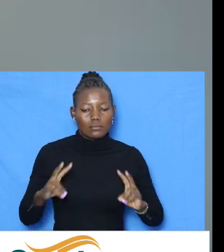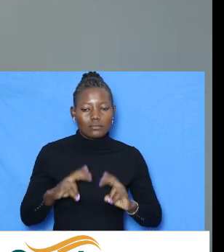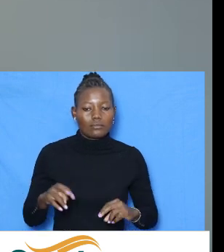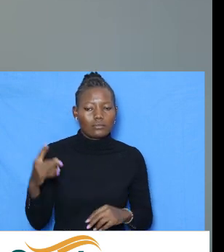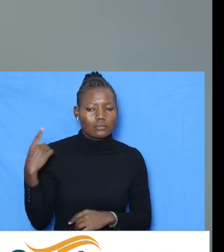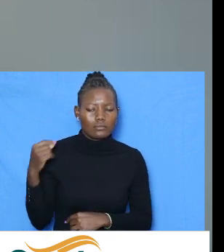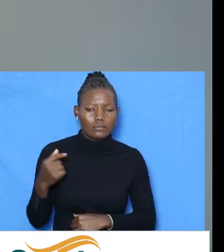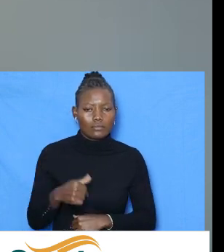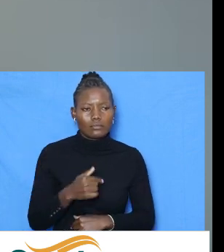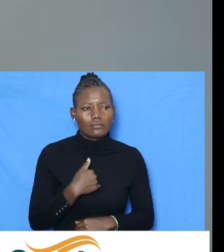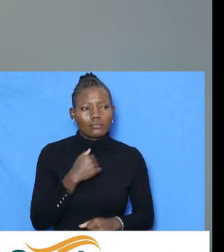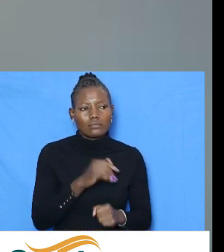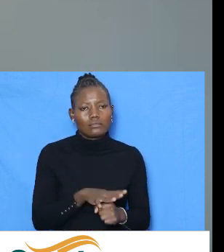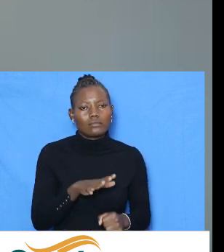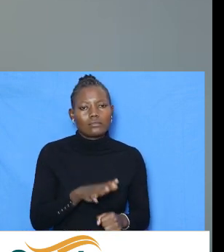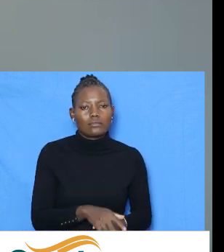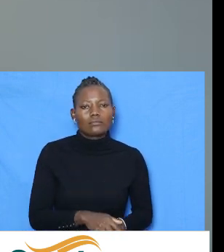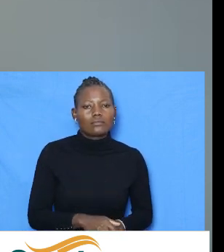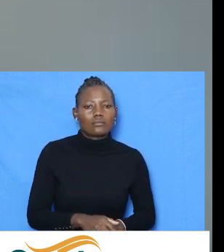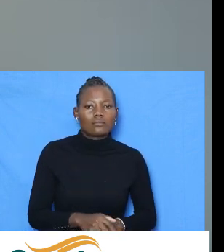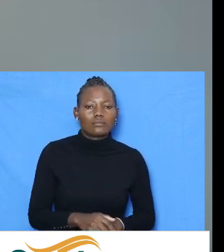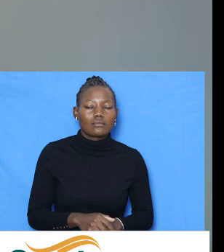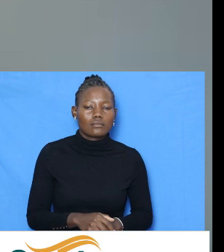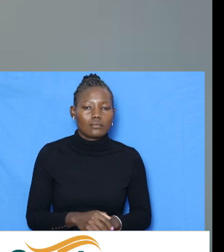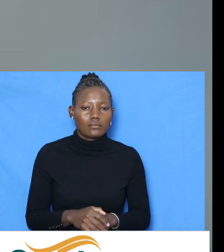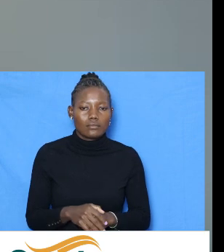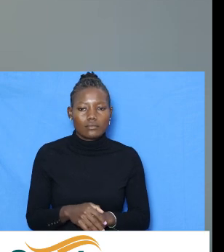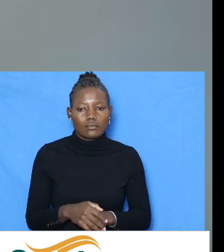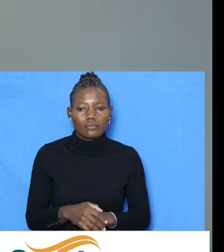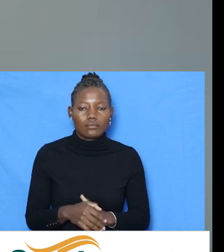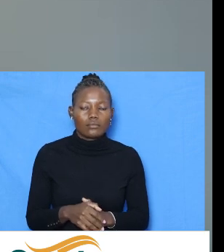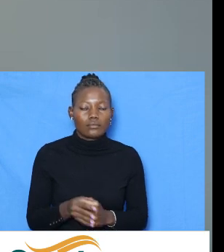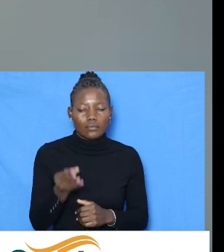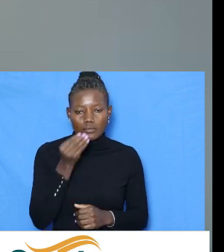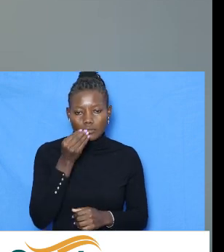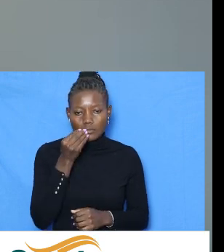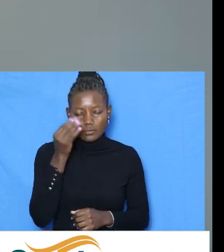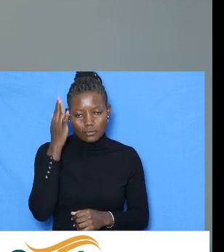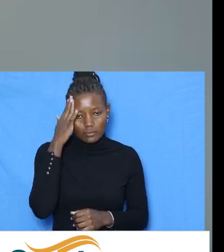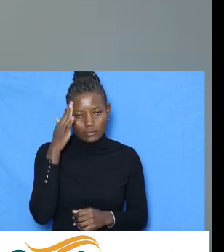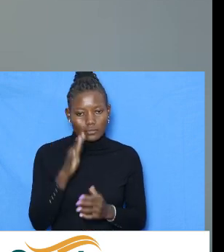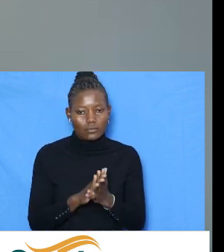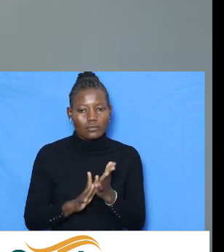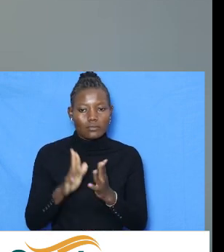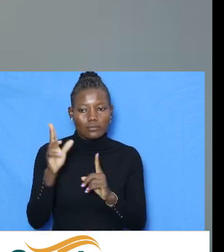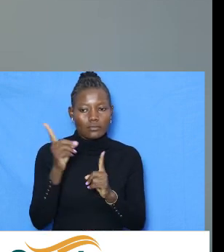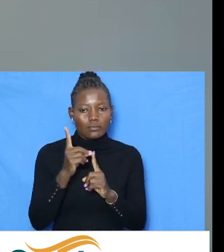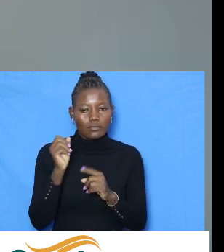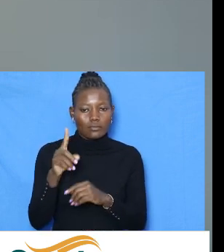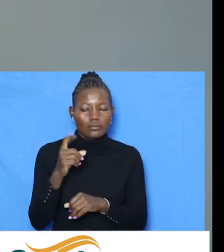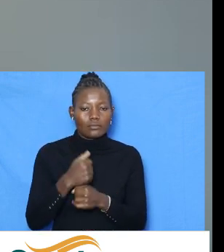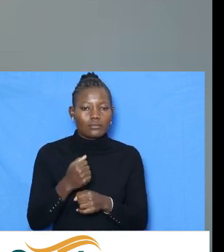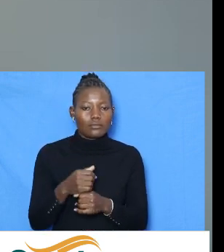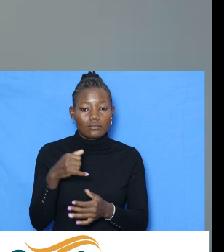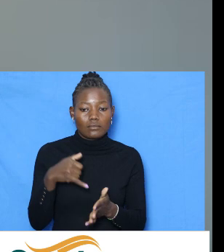we have a lot of insect-based foods that are coming up. So I know there's an update that is supposed to be done to include those as